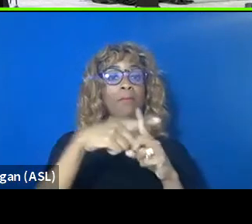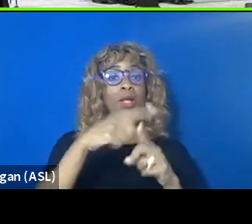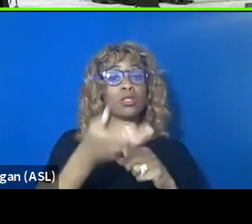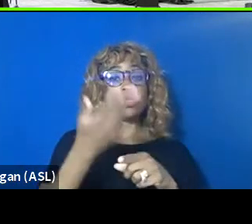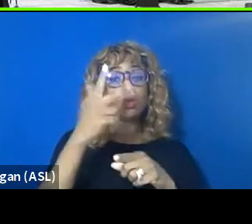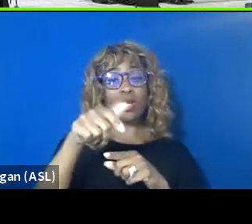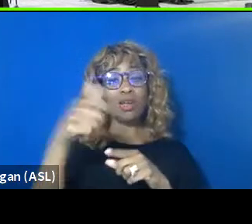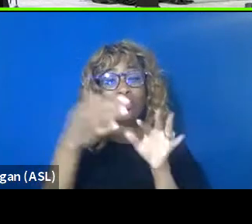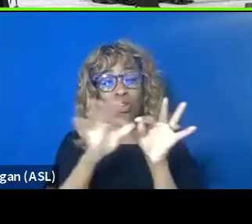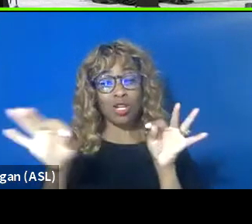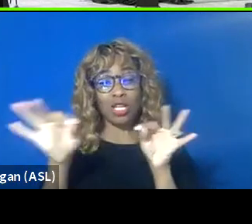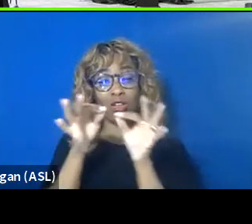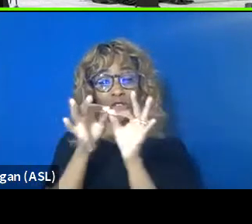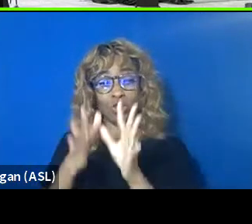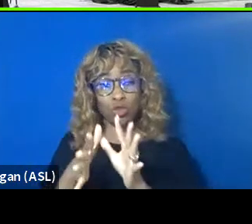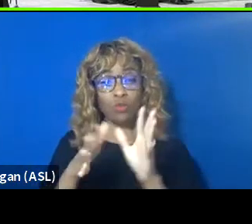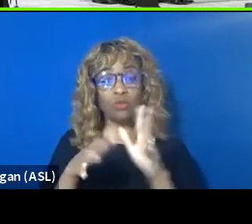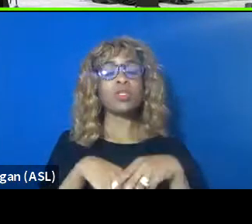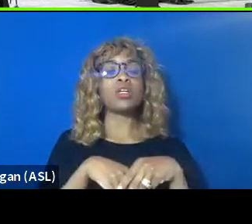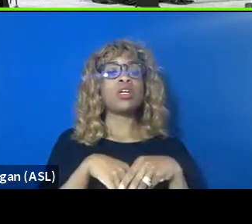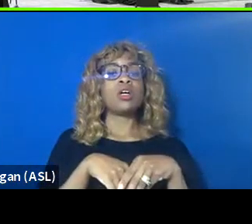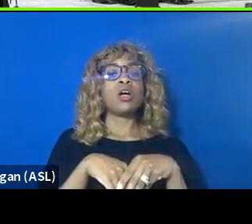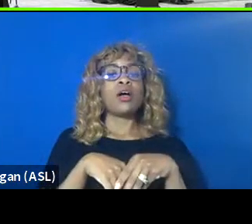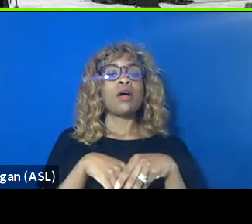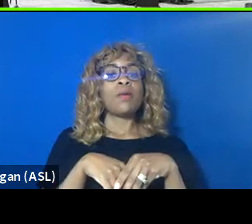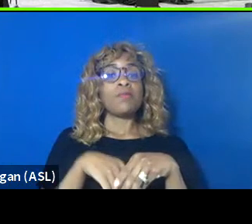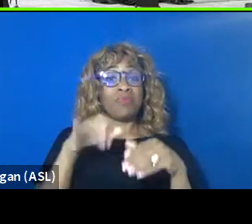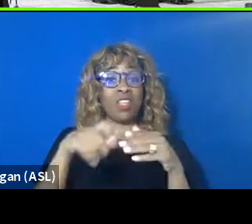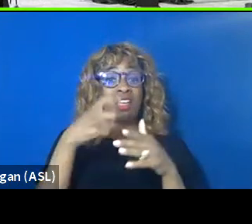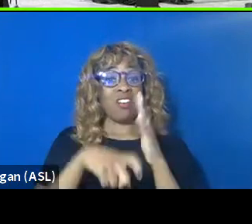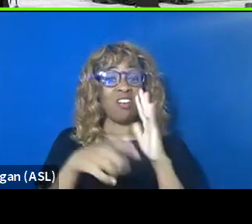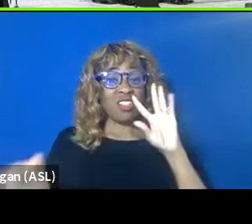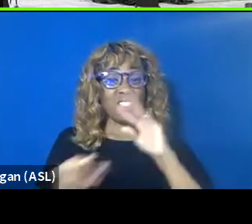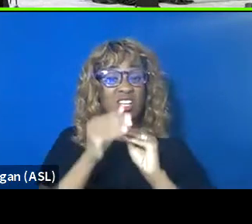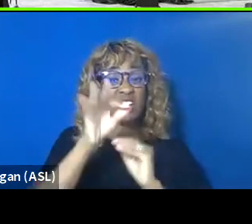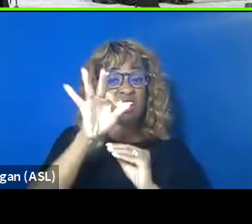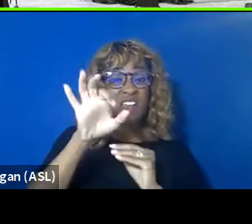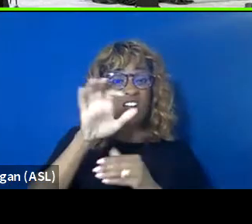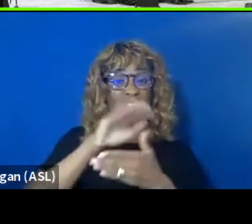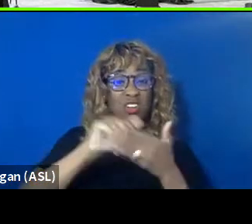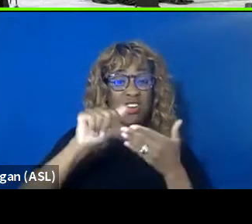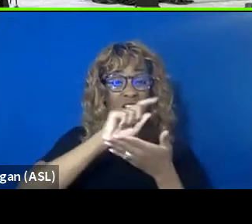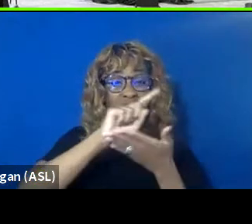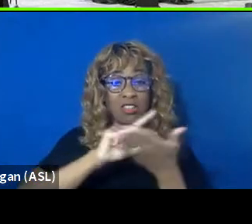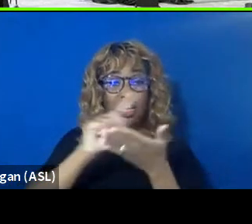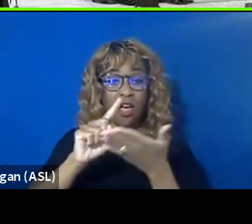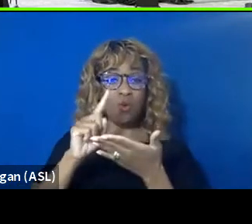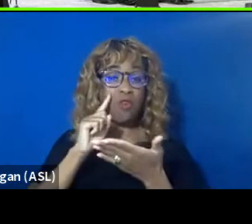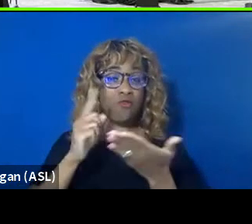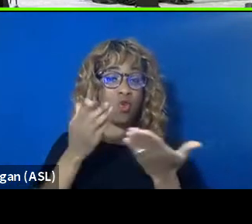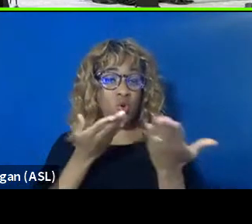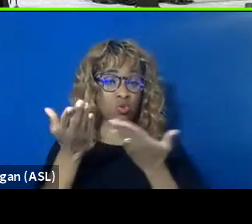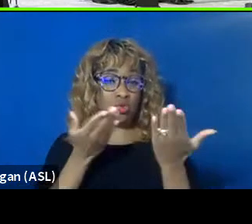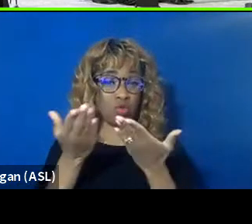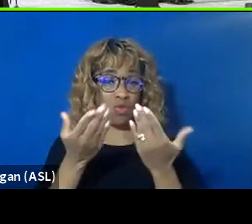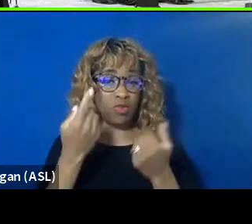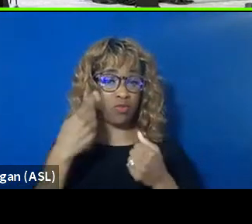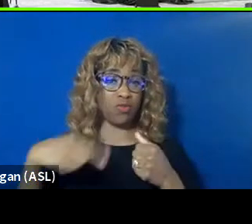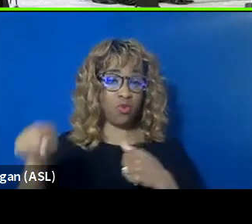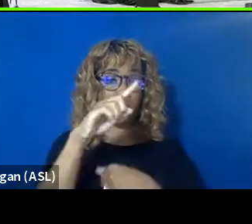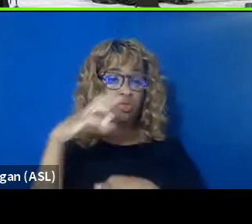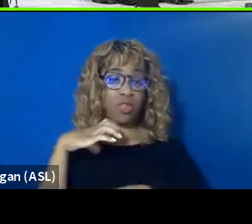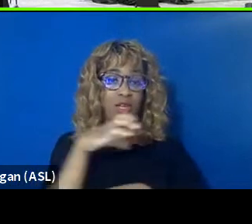languages and interpretation. That costs about $900 an hour for that service they're providing to the